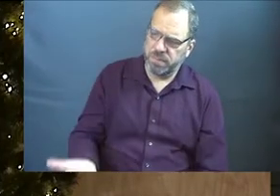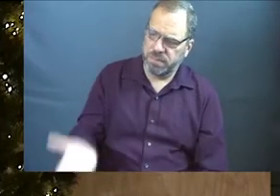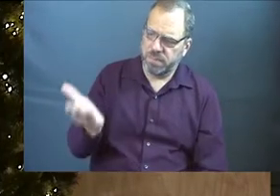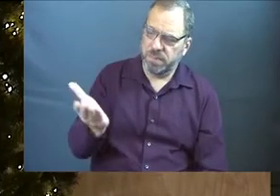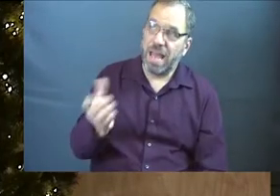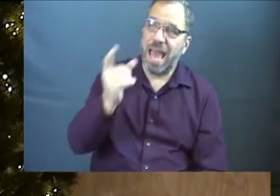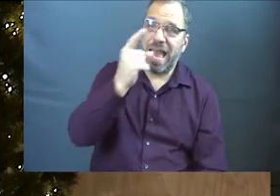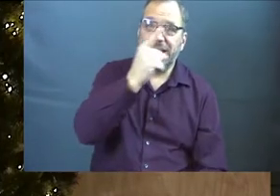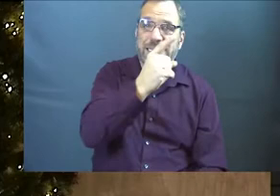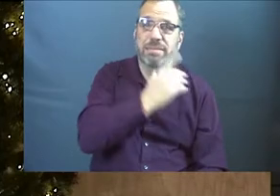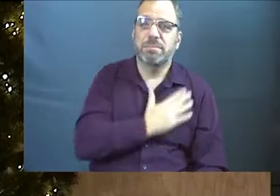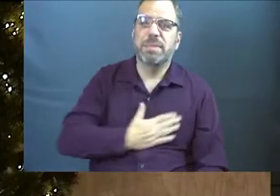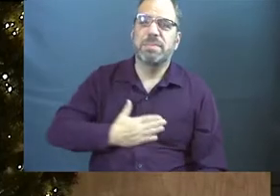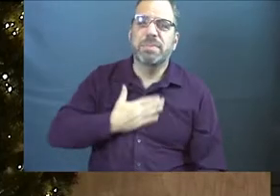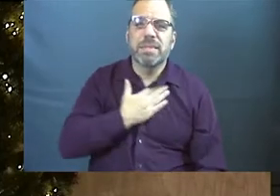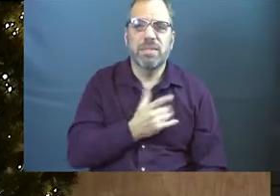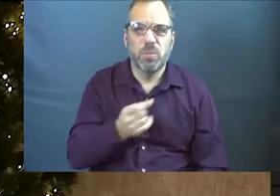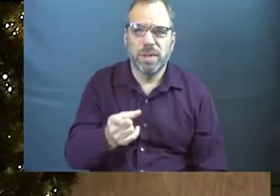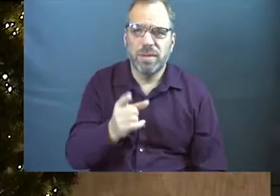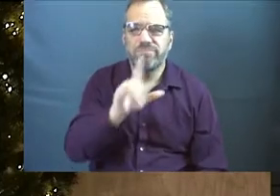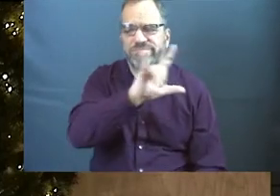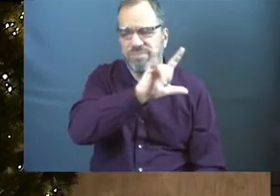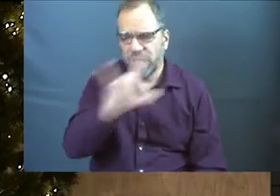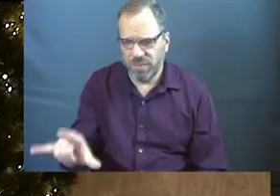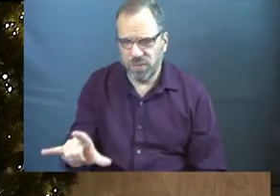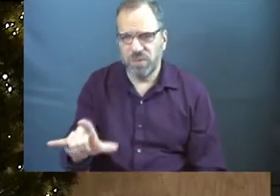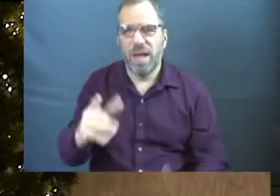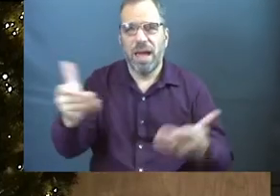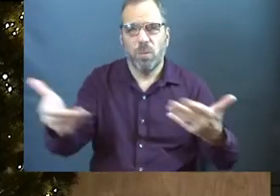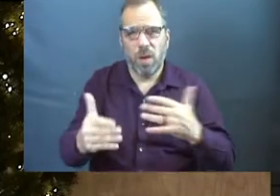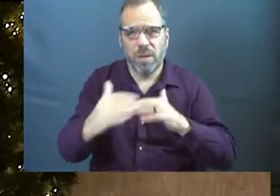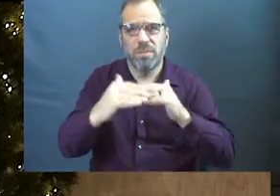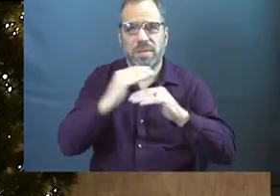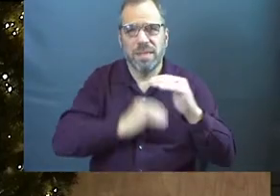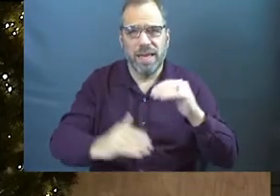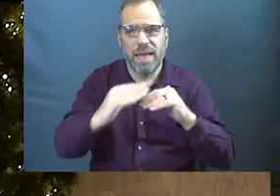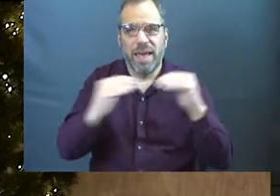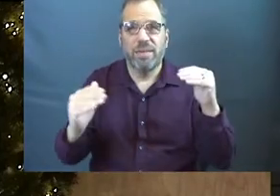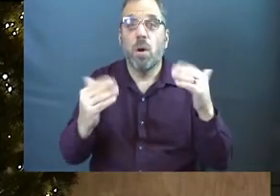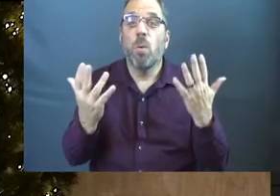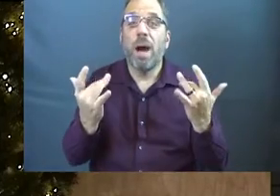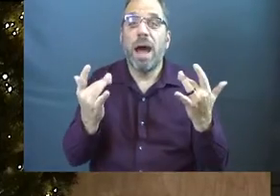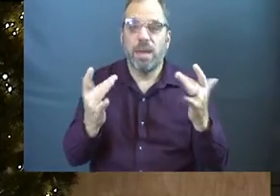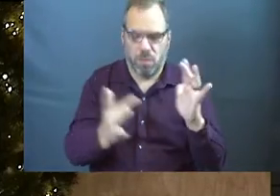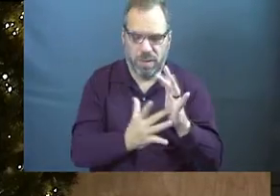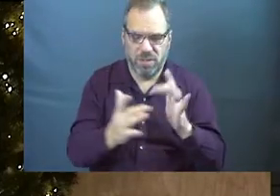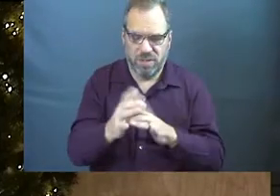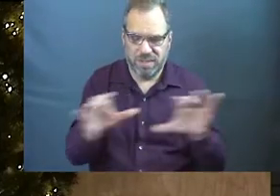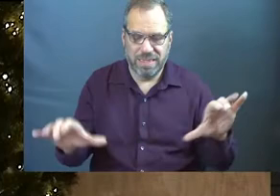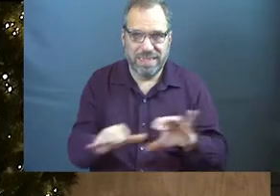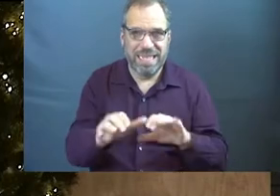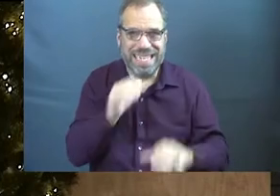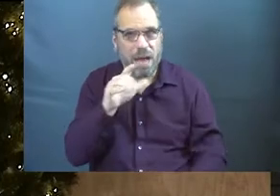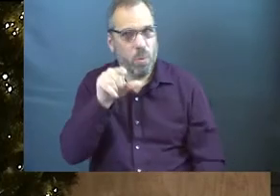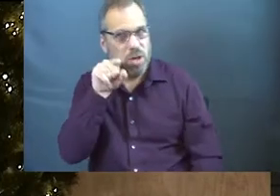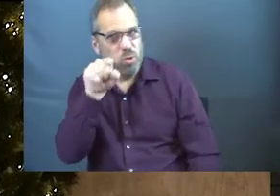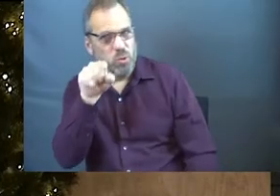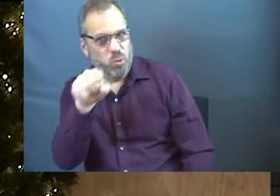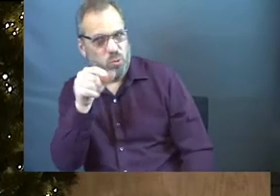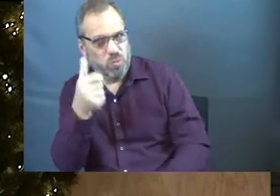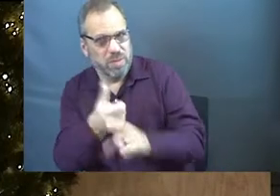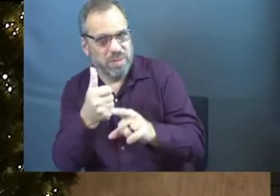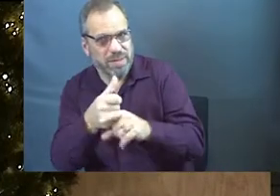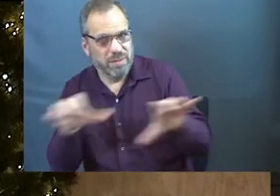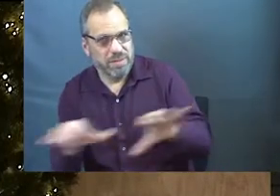he'll be pleased with you, and he'll love you, and he'll welcome you to heaven because of what Jesus did, not because of any of the things that